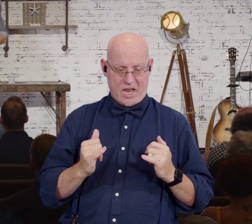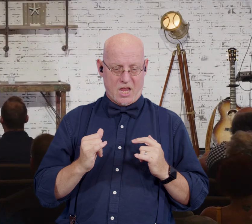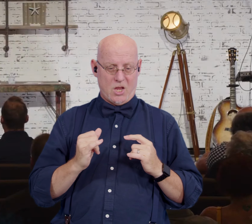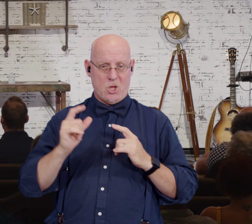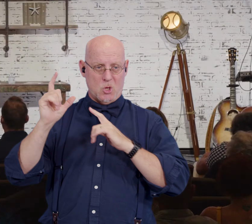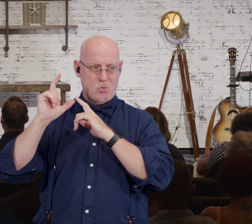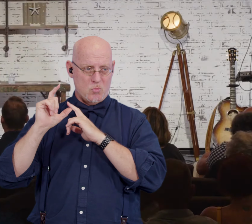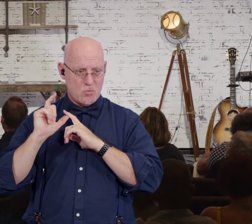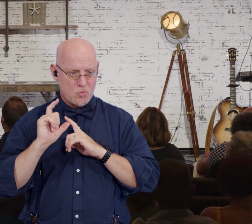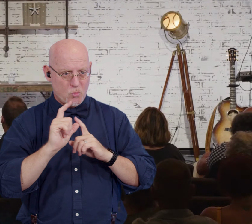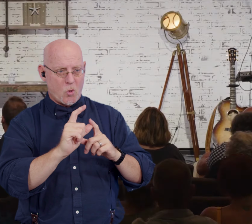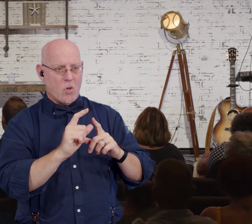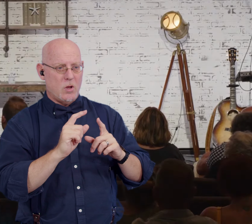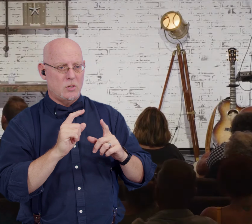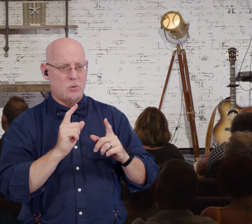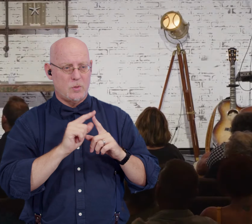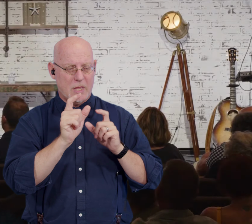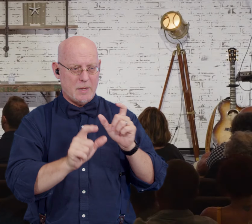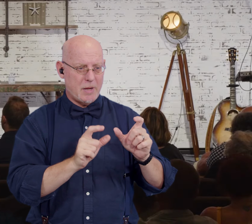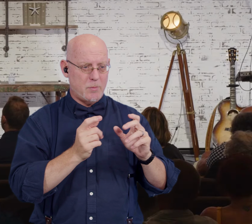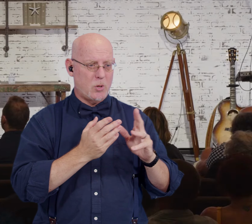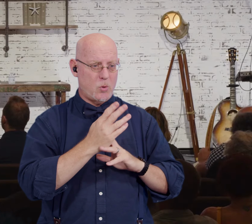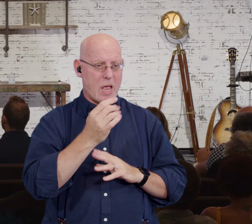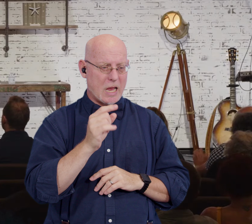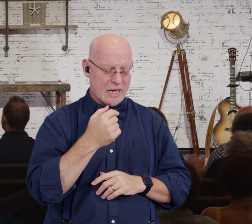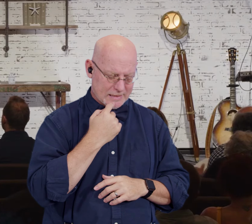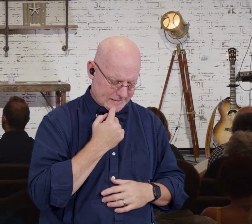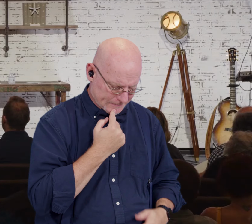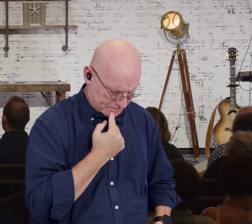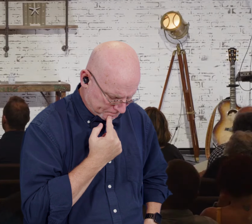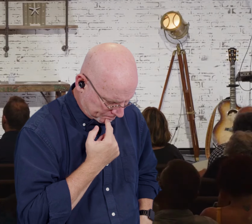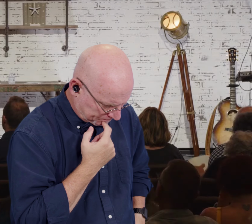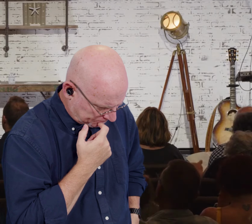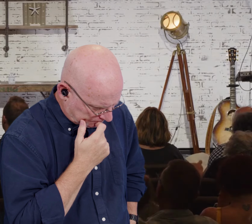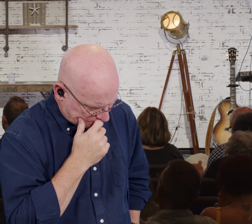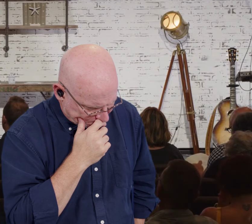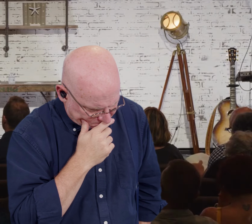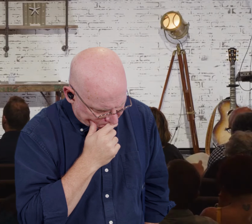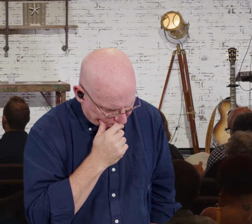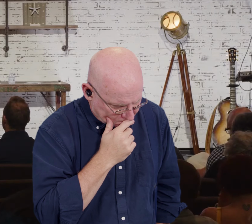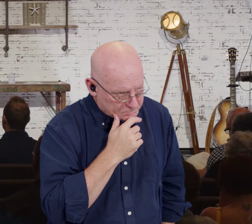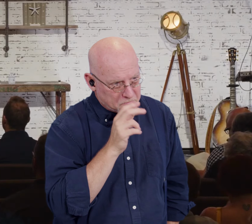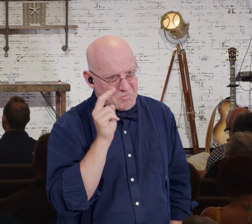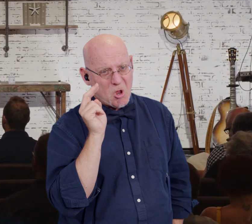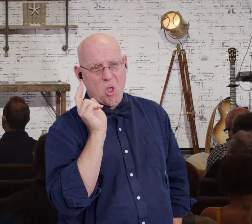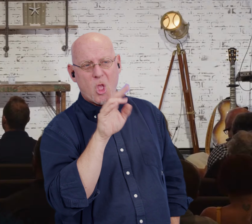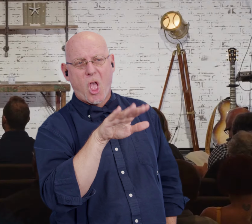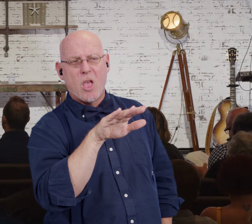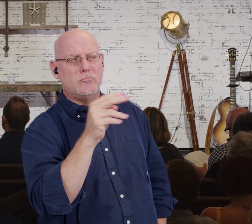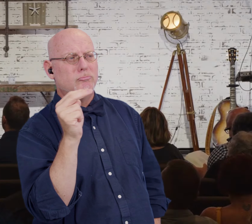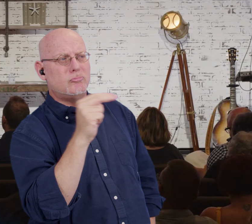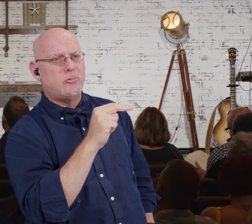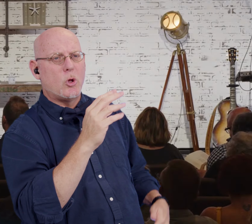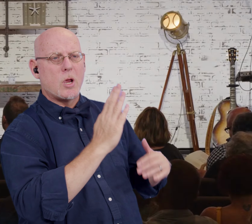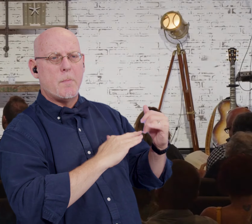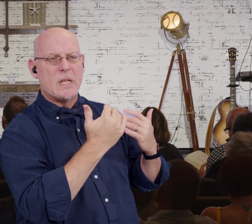the word of the Lord comes to the people through Haggai and says, look at what you're building now.